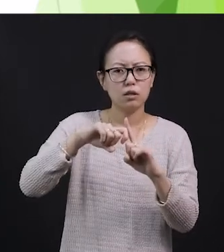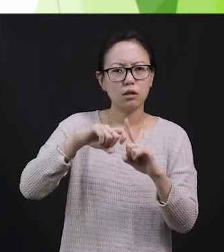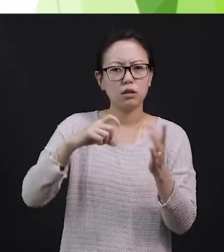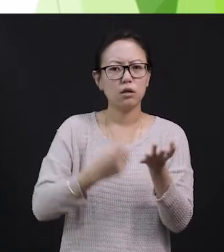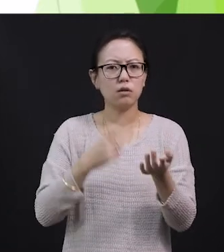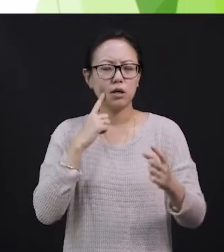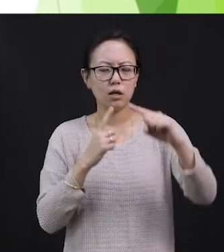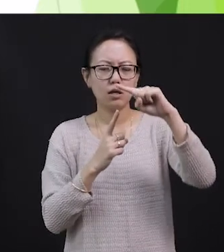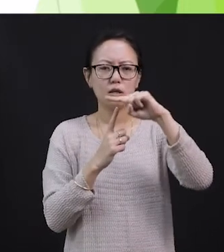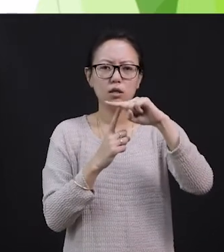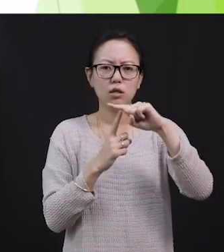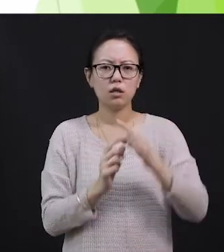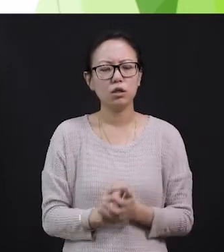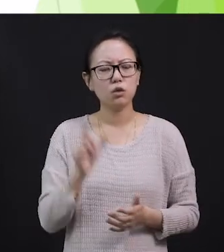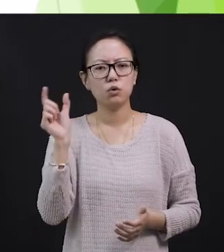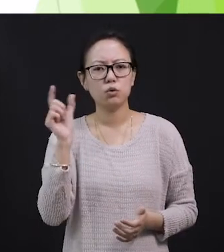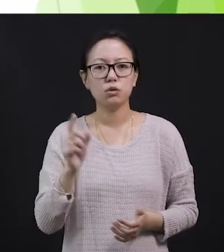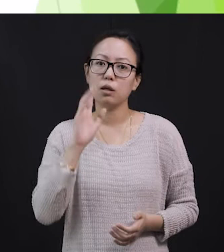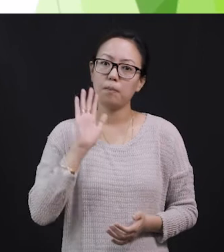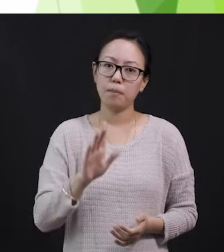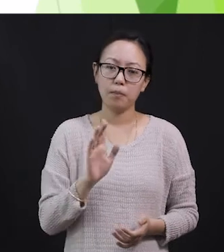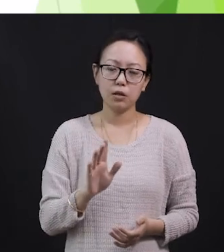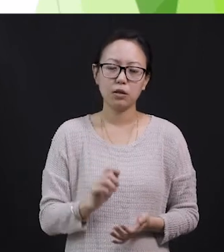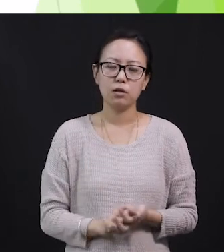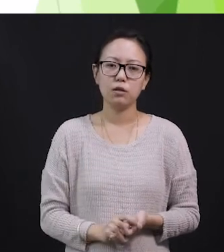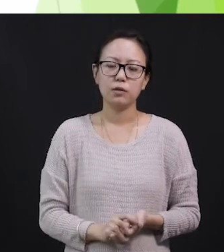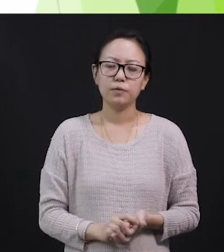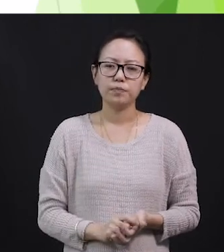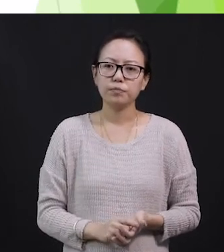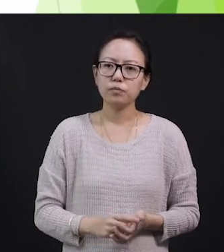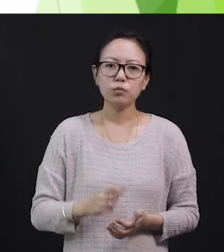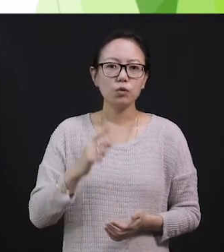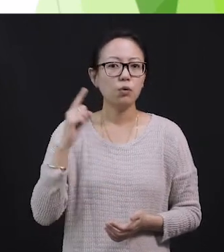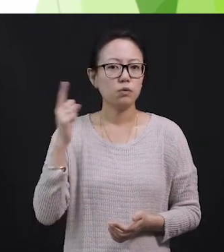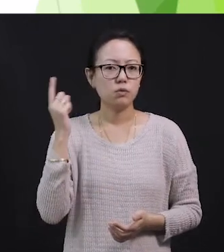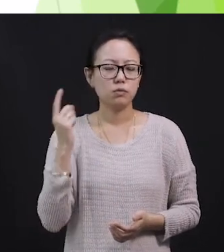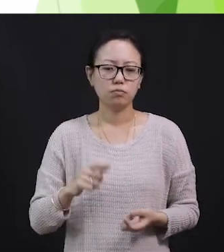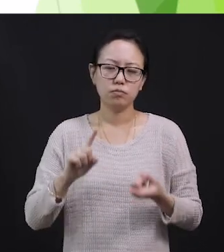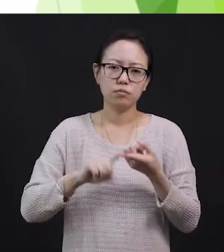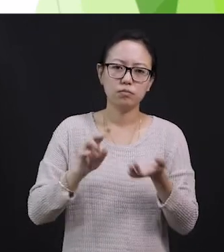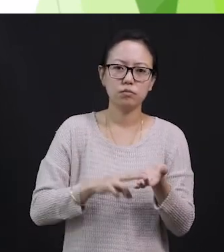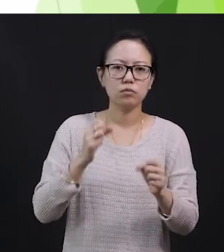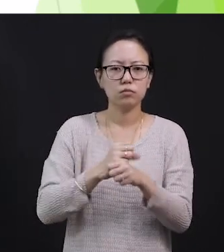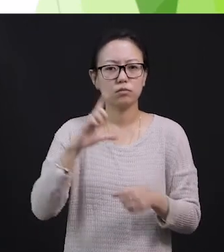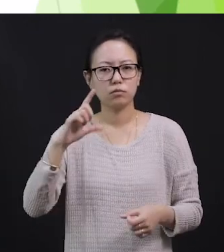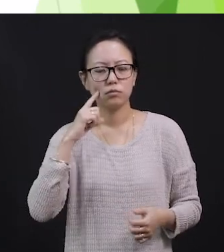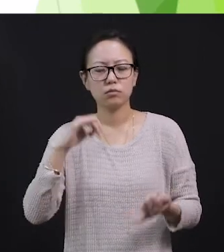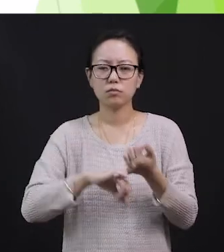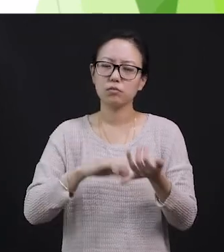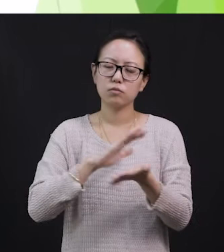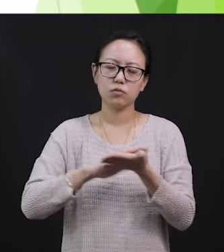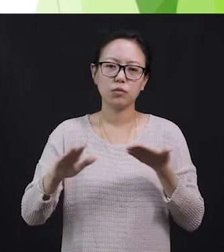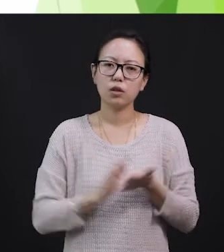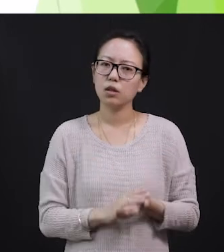given due importance. Now, from now on, only those with Western style of education, which means the